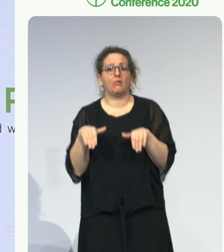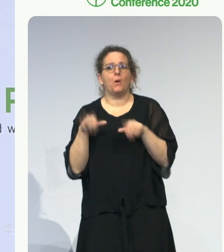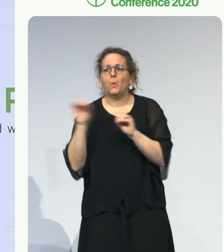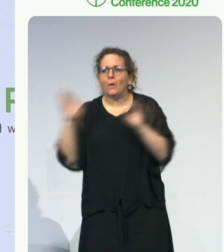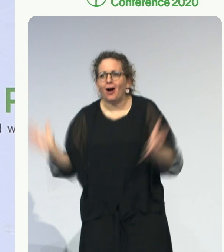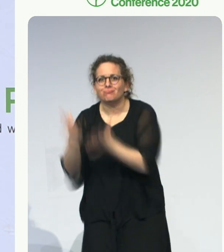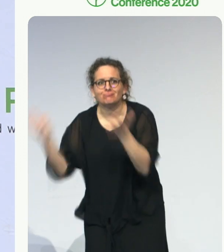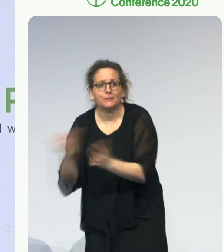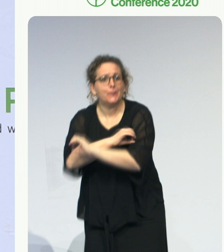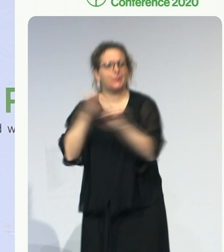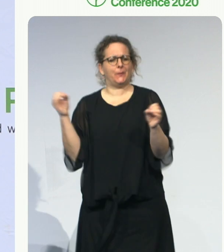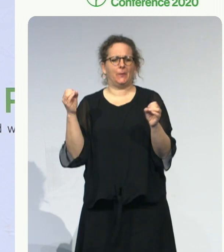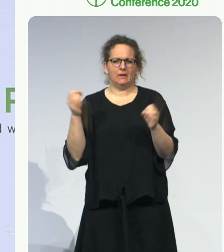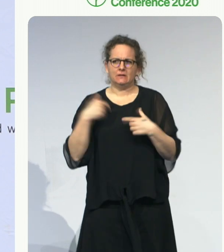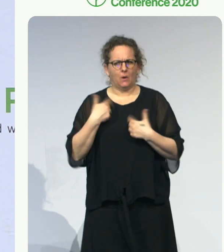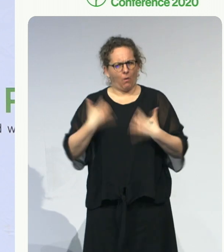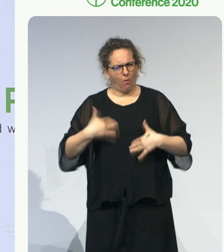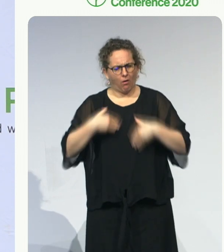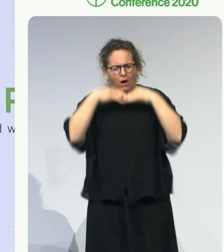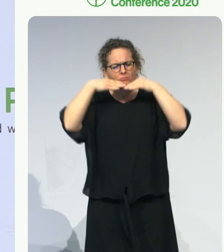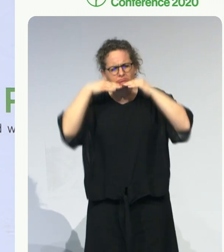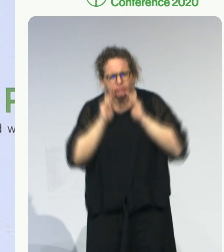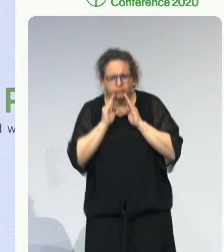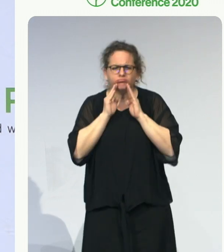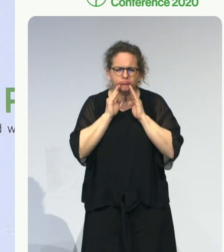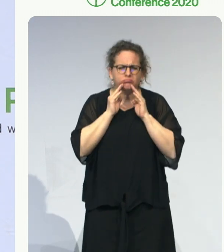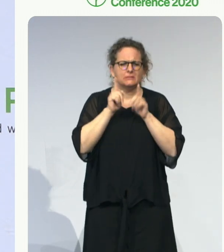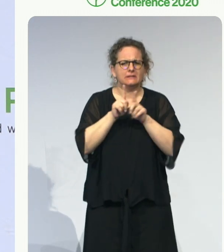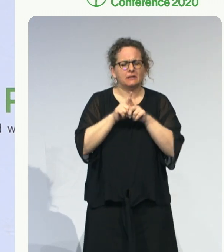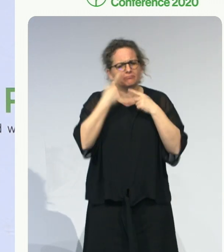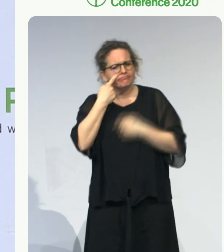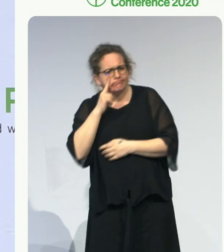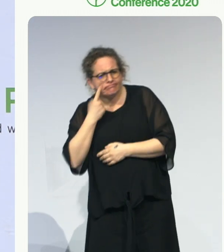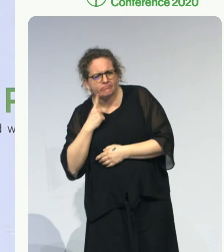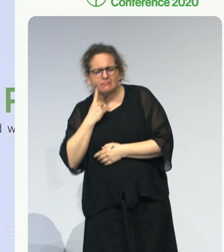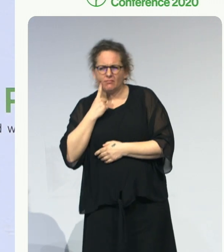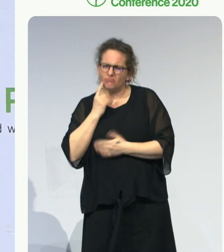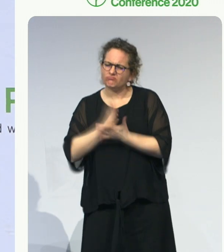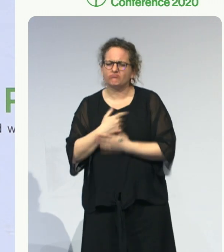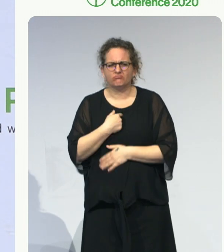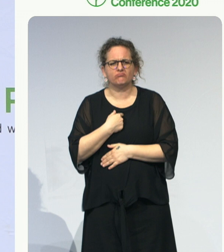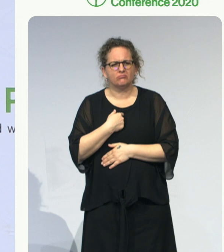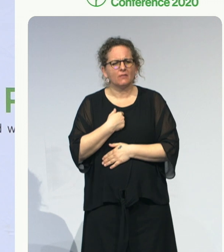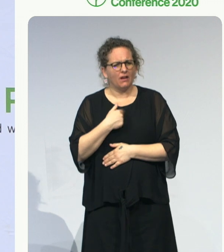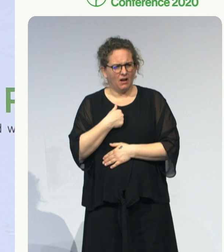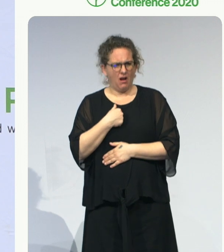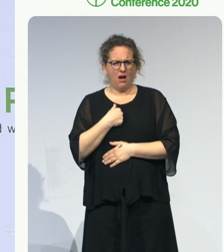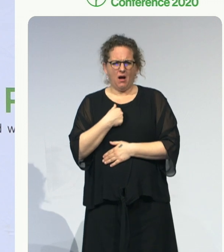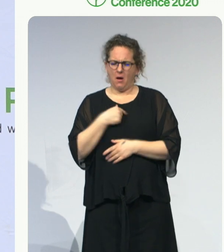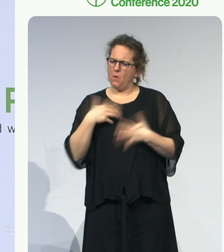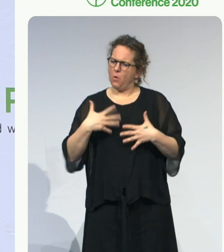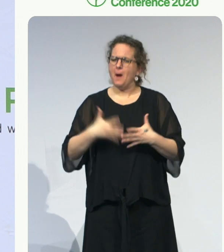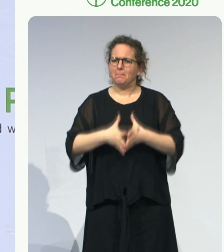We sadly woke up to this reality a few years ago, that we had in fact an enormous problem on our hands.